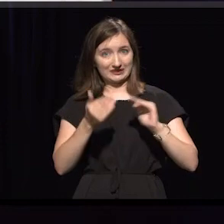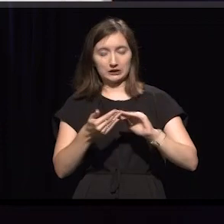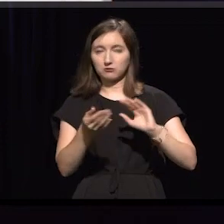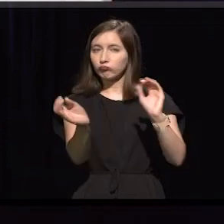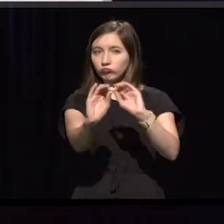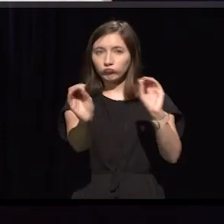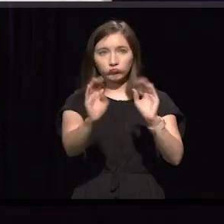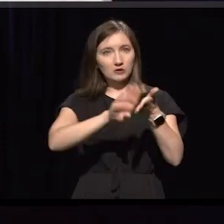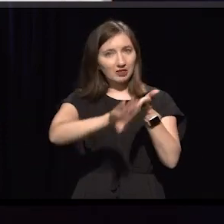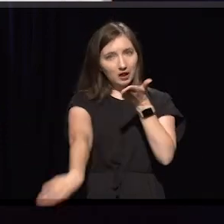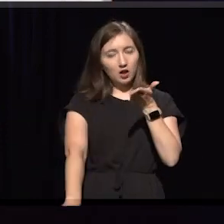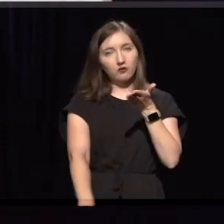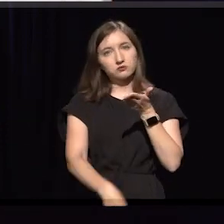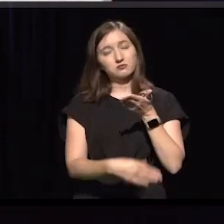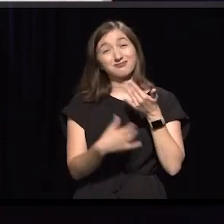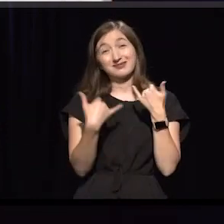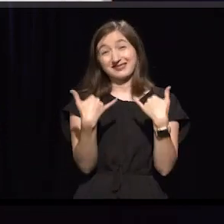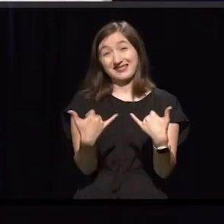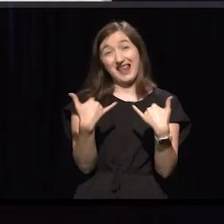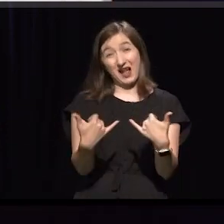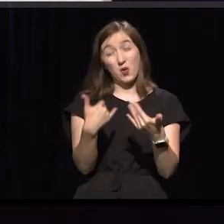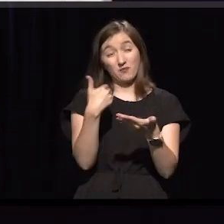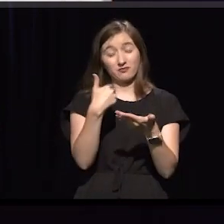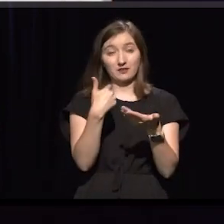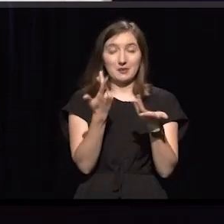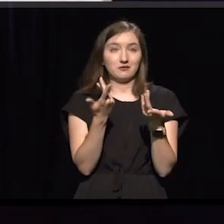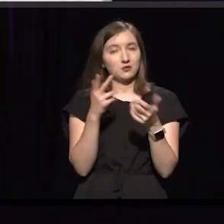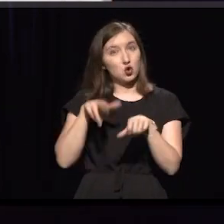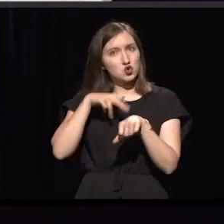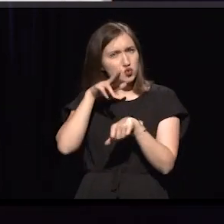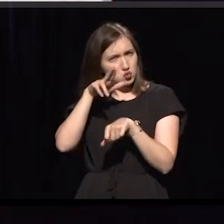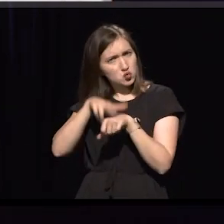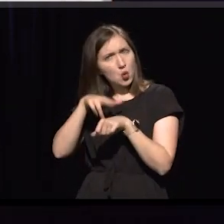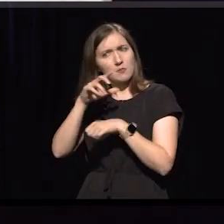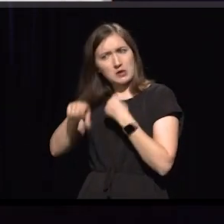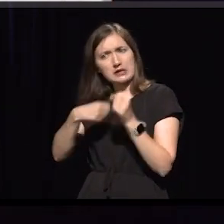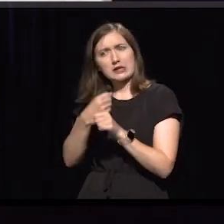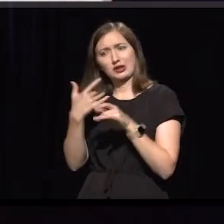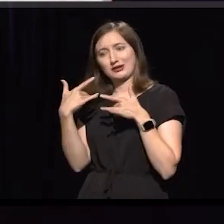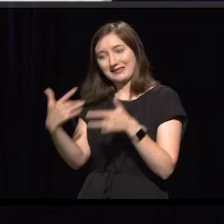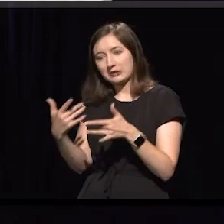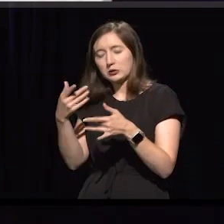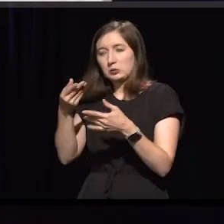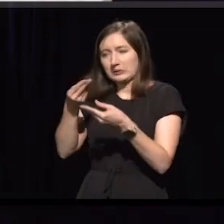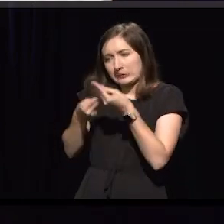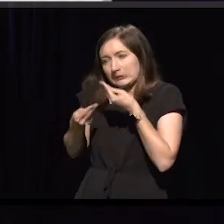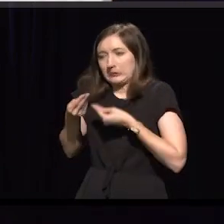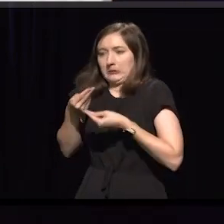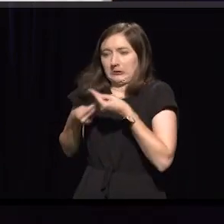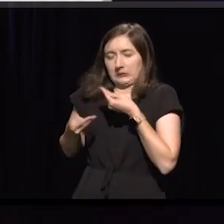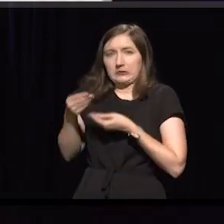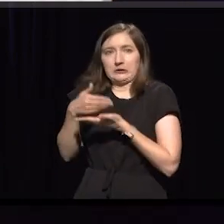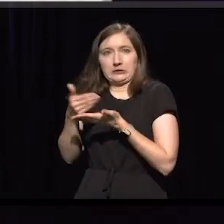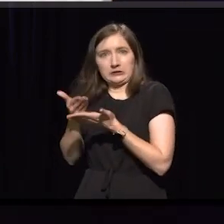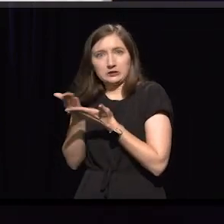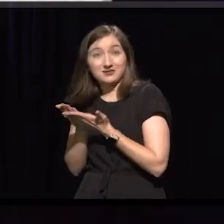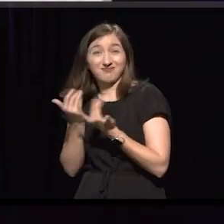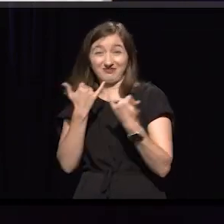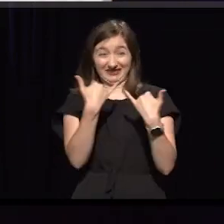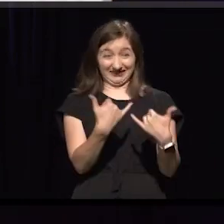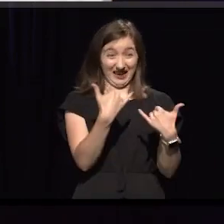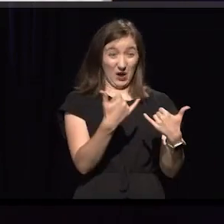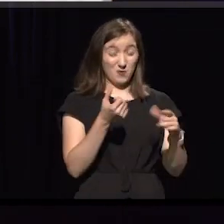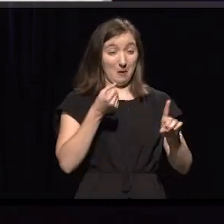a bare bones budget on a normal year. In a pandemic, it's even tougher. But this is a budget that I think